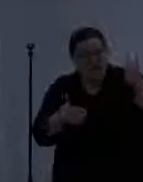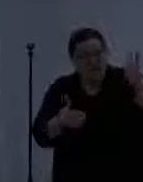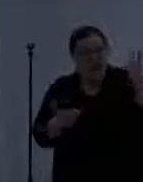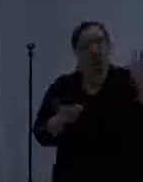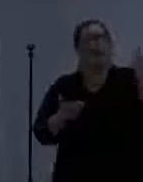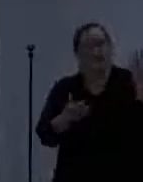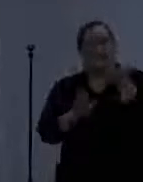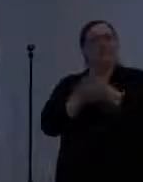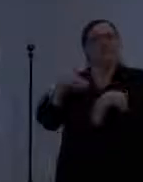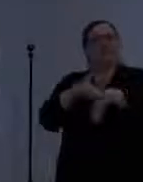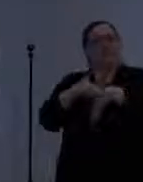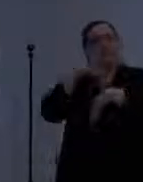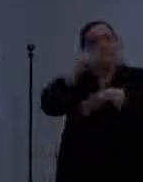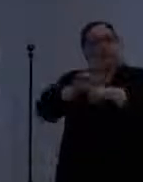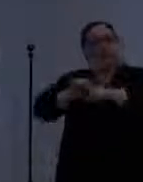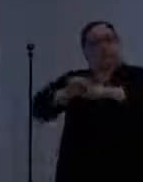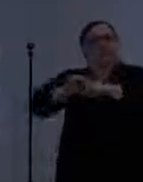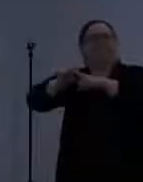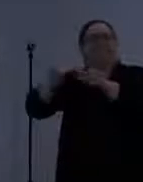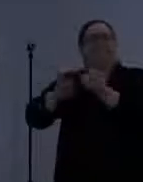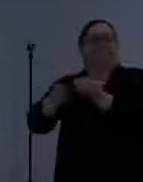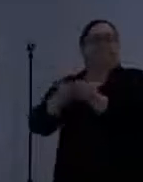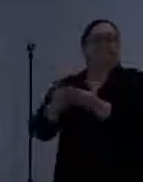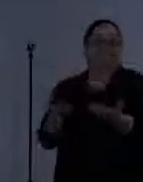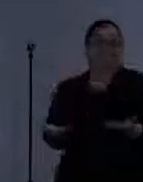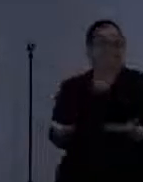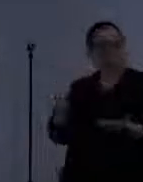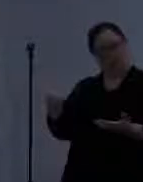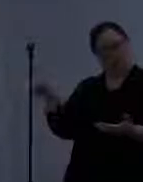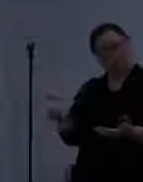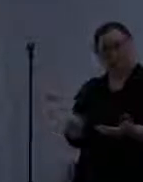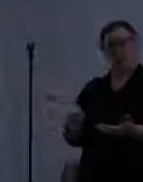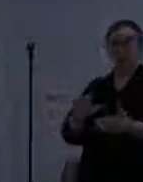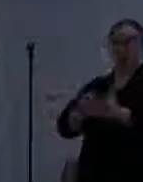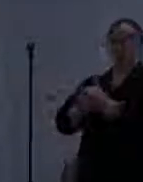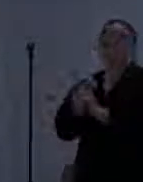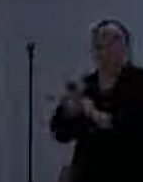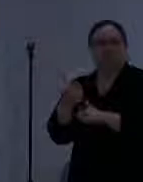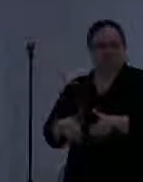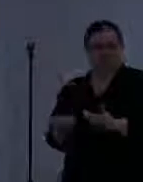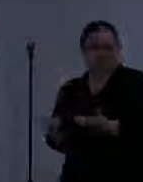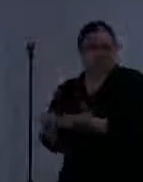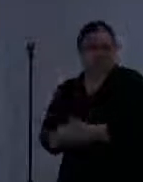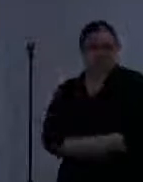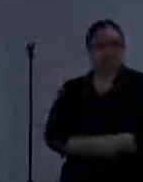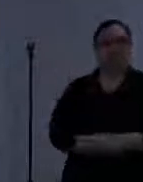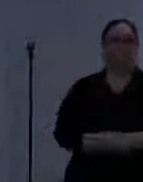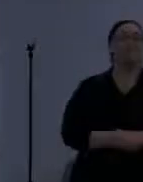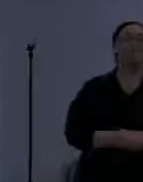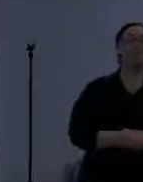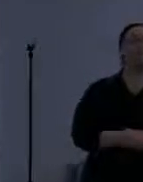So we handle complaints about providers, and we take all complaints seriously.